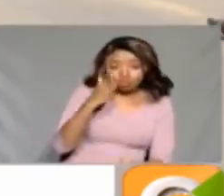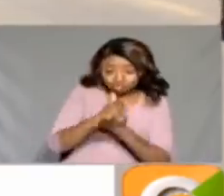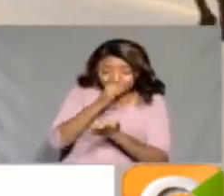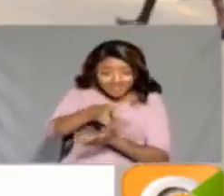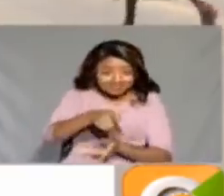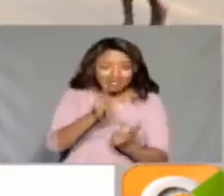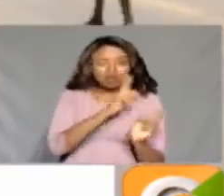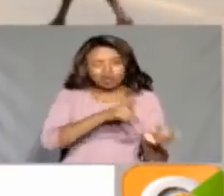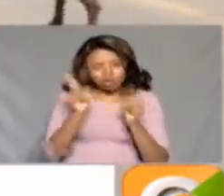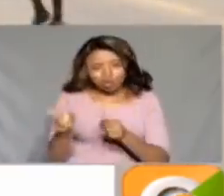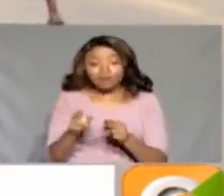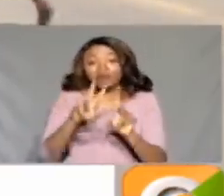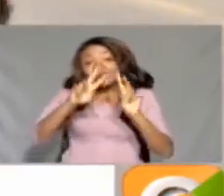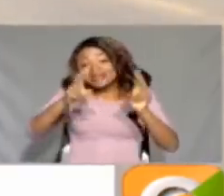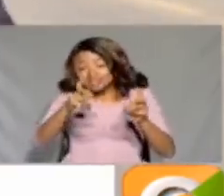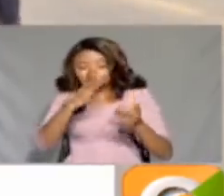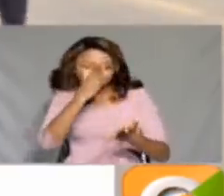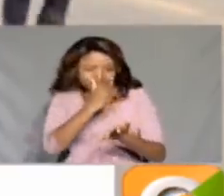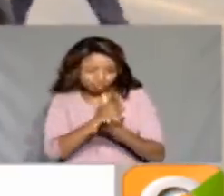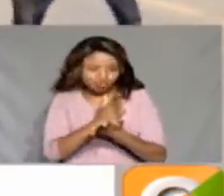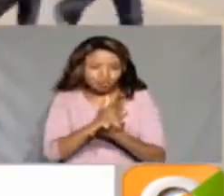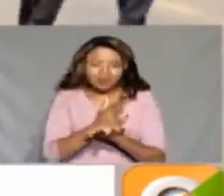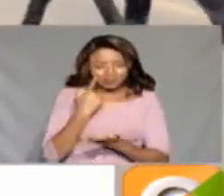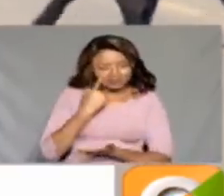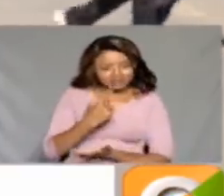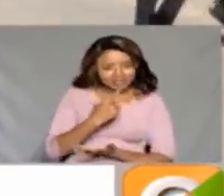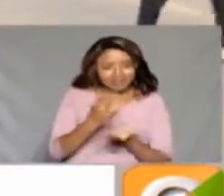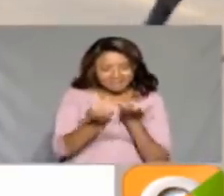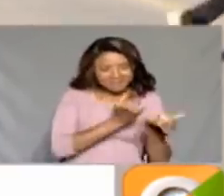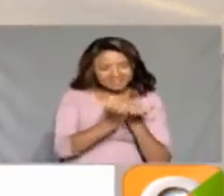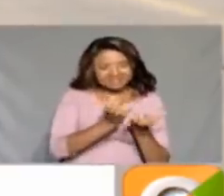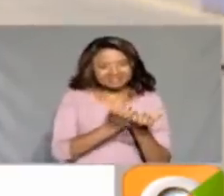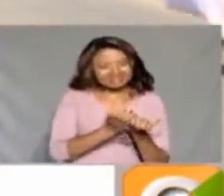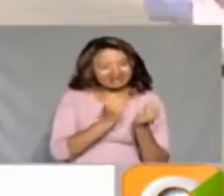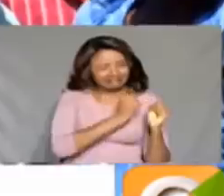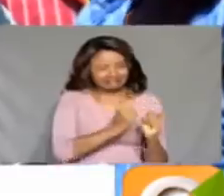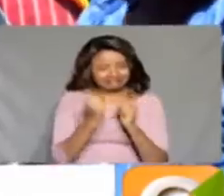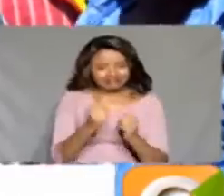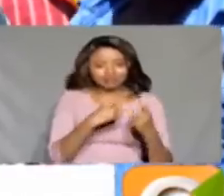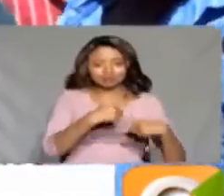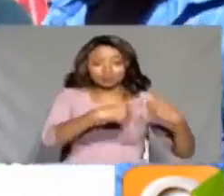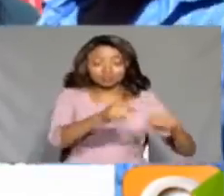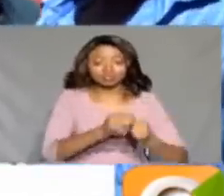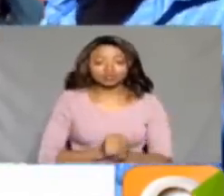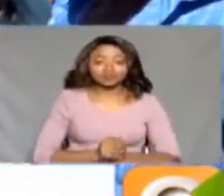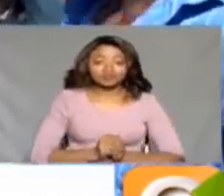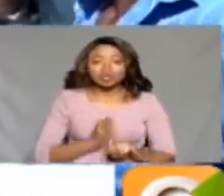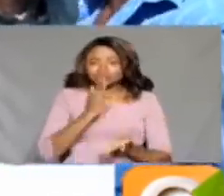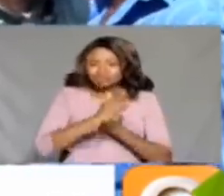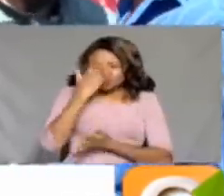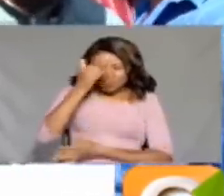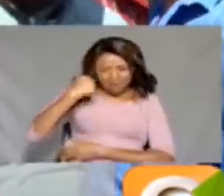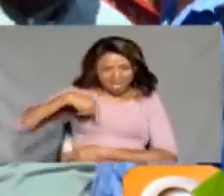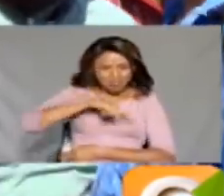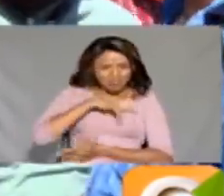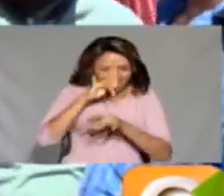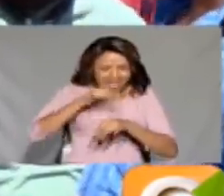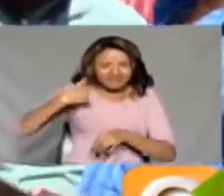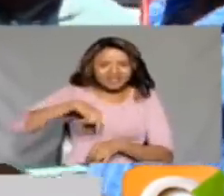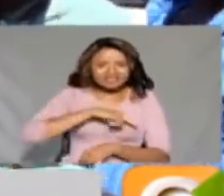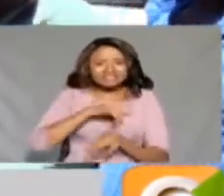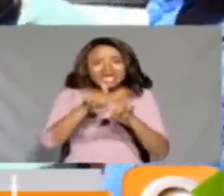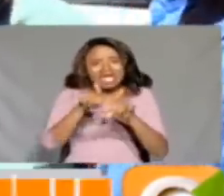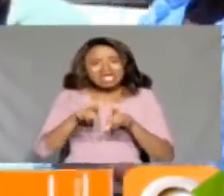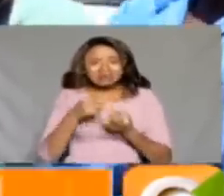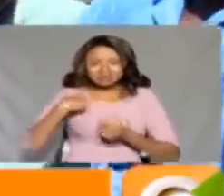unusual. It is an issue that actually makes carrying out business very challenging. Serikali kwa nini tena inatutumia nini?